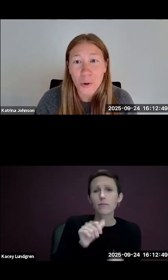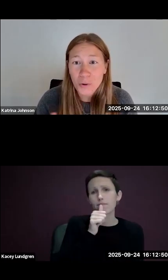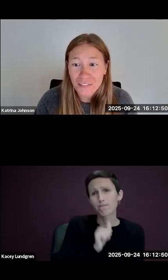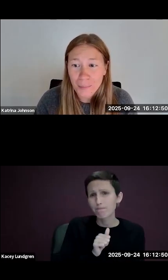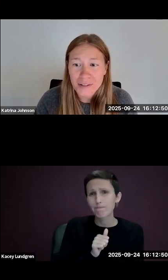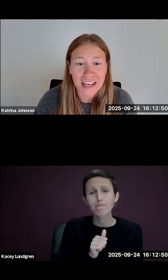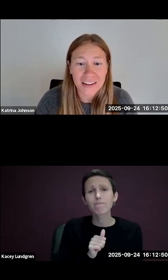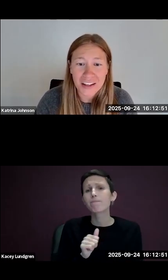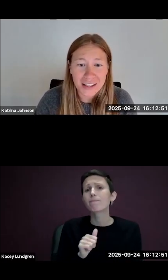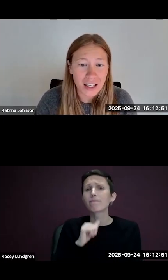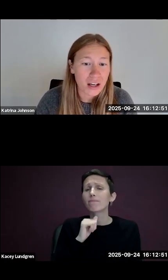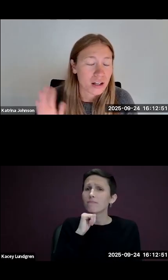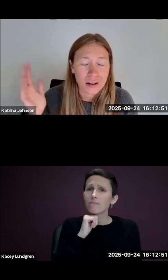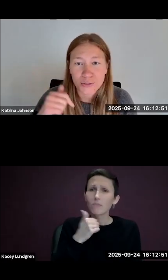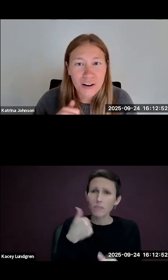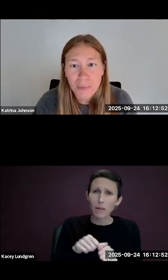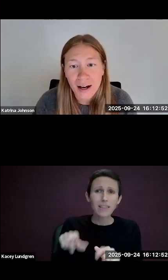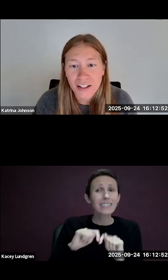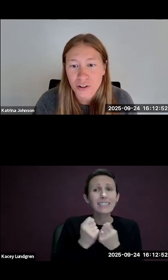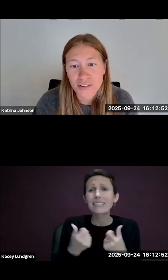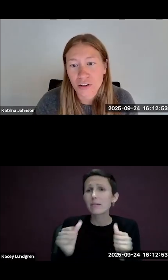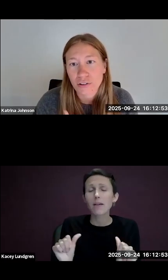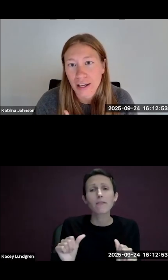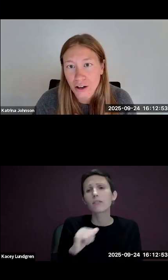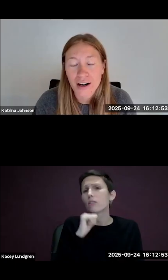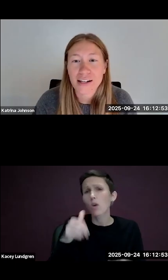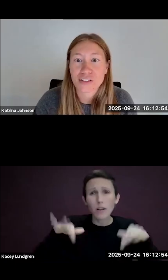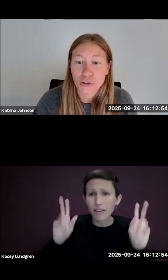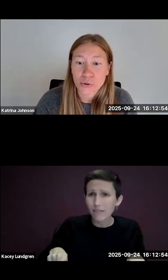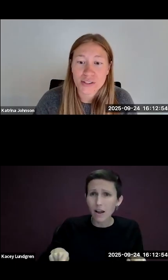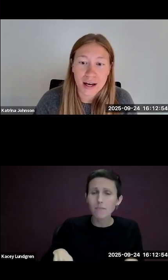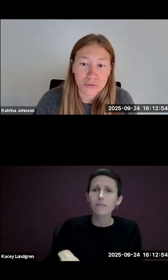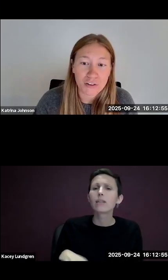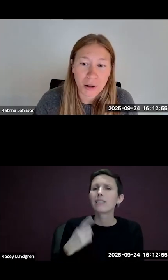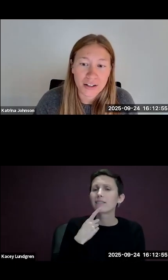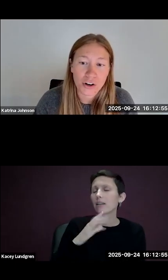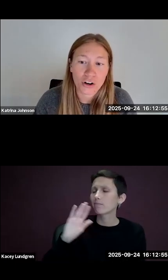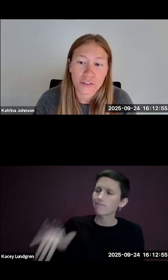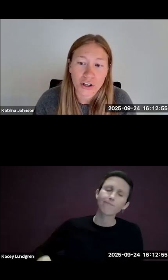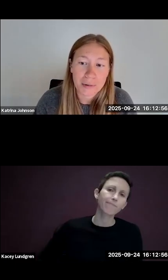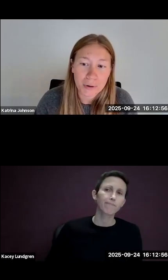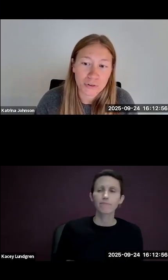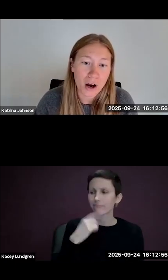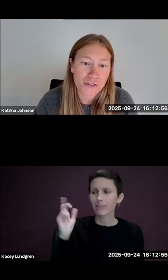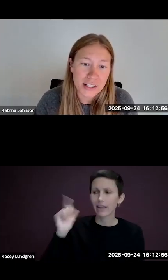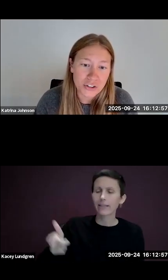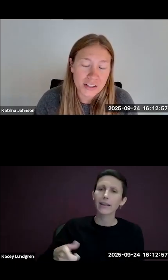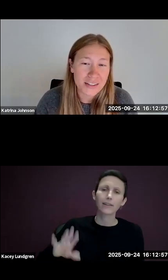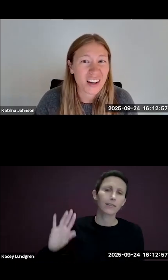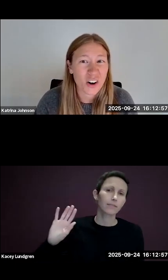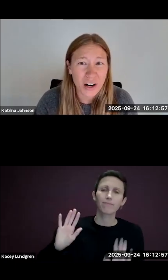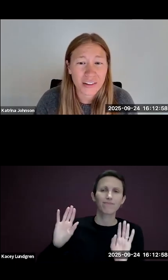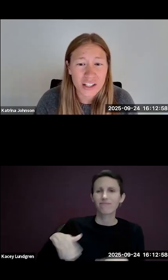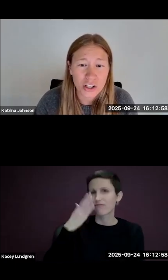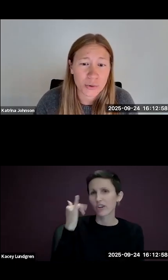effort. Don't give up. Saying things like, oh, never mind, or I'll tell you later, excludes deaf, deafblind, and hard of hearing people from